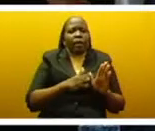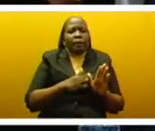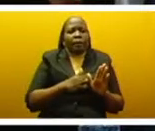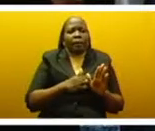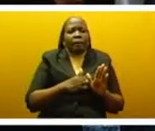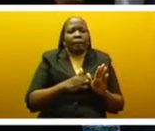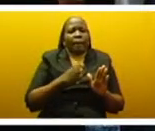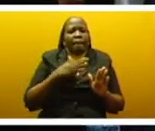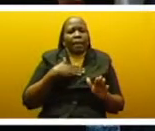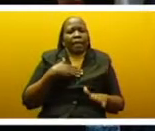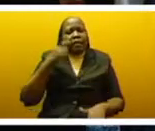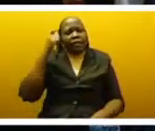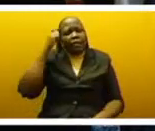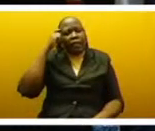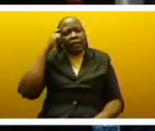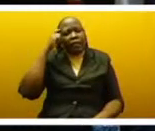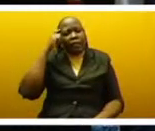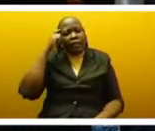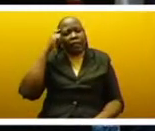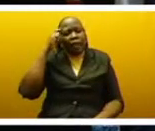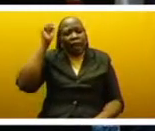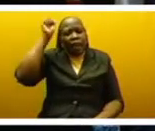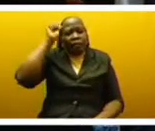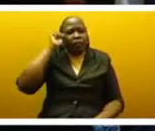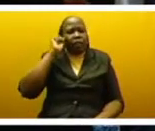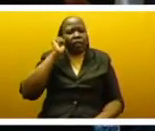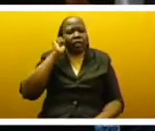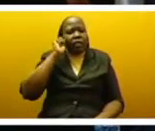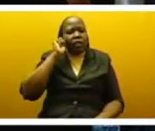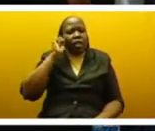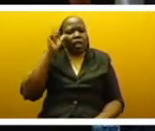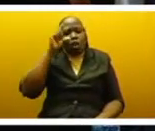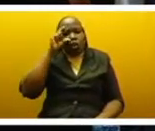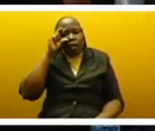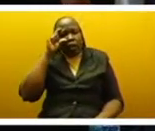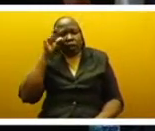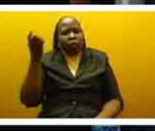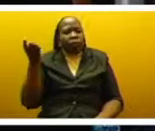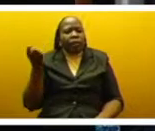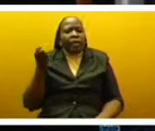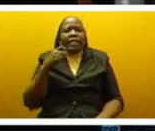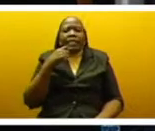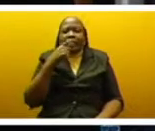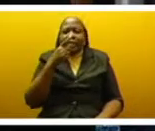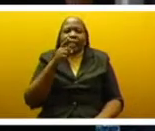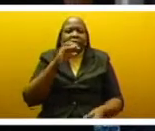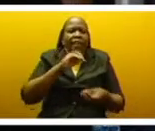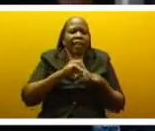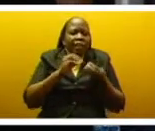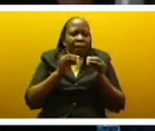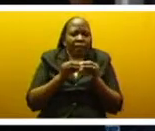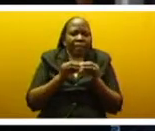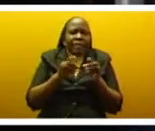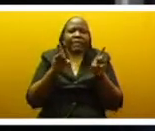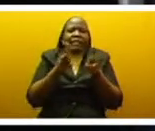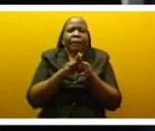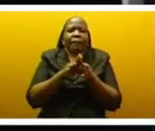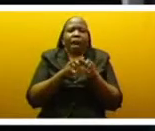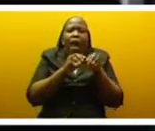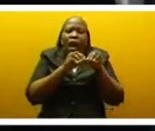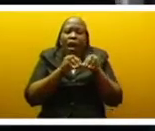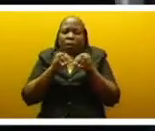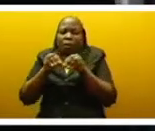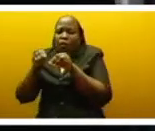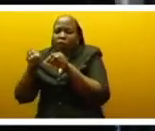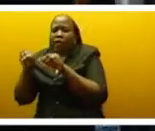Mr. Orengo, I think it was Otinde Amolo Senior Counsel, said that the numbers became a moving target. Now, in